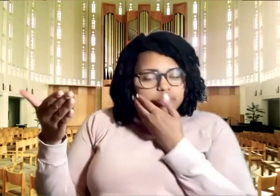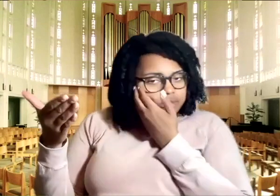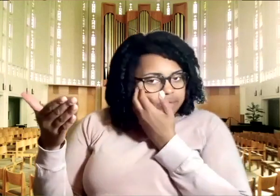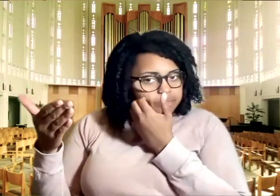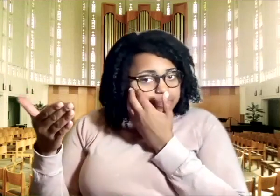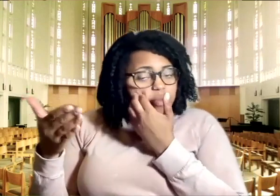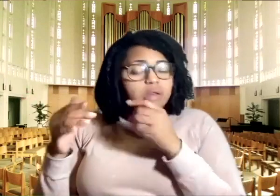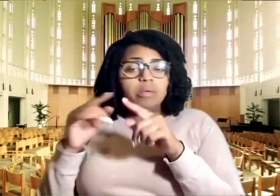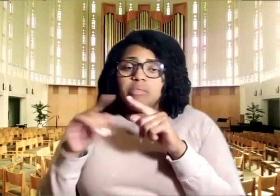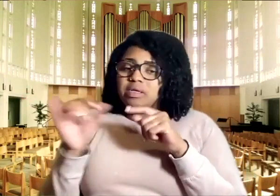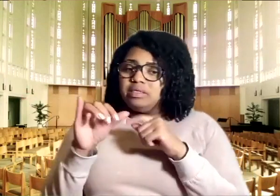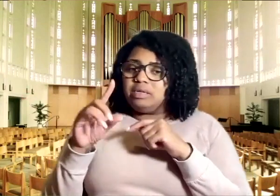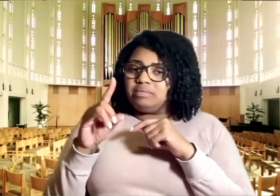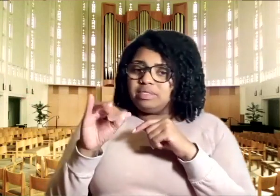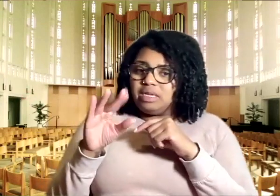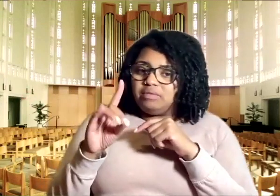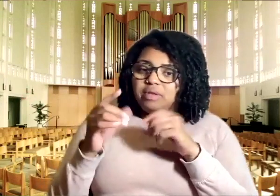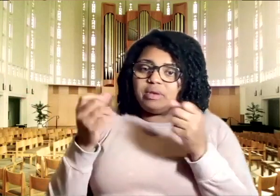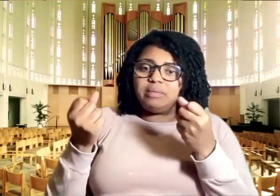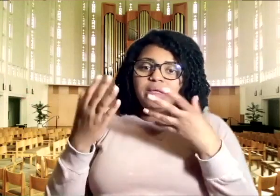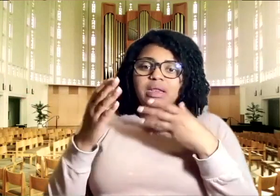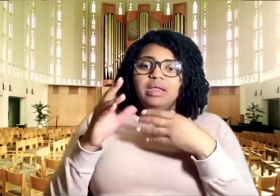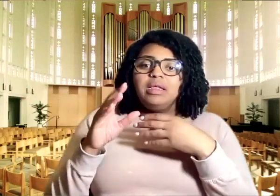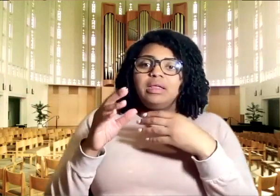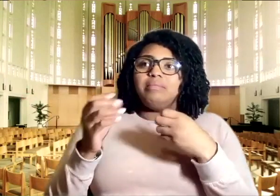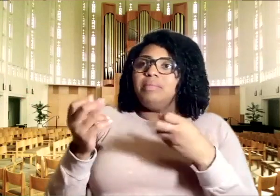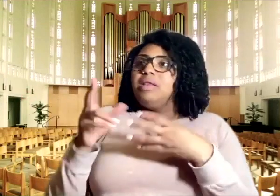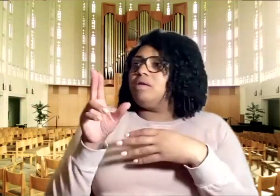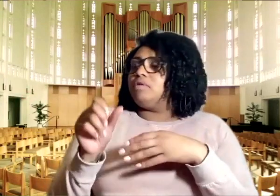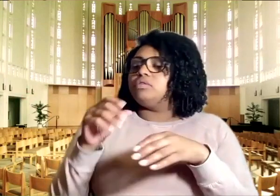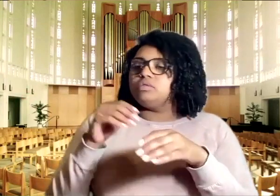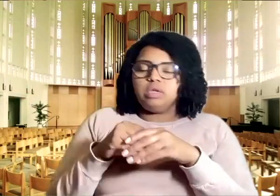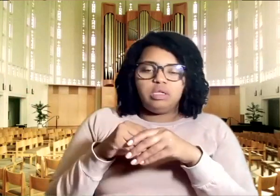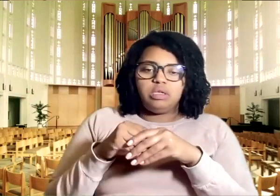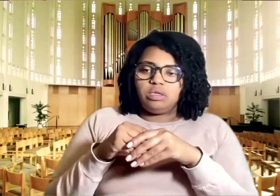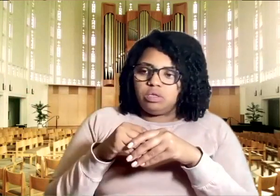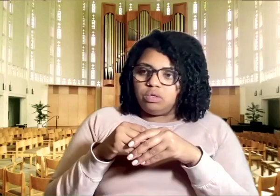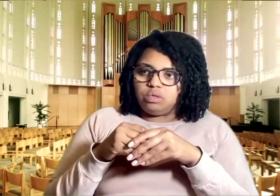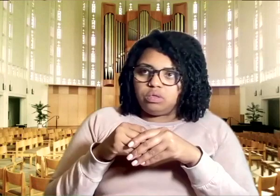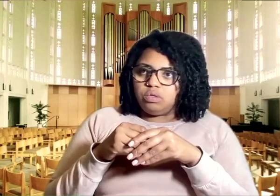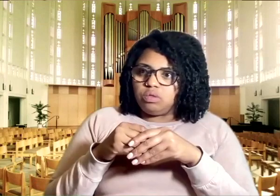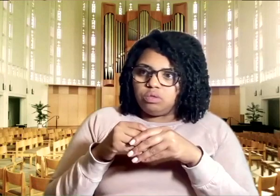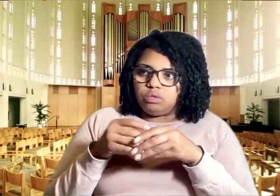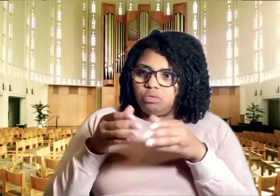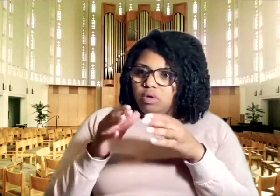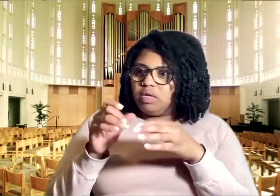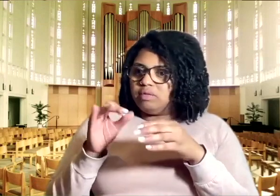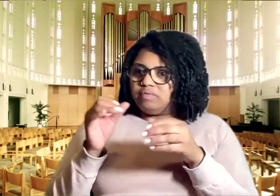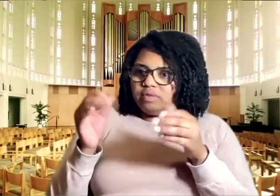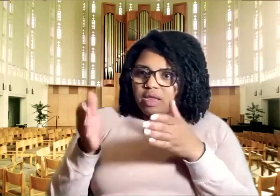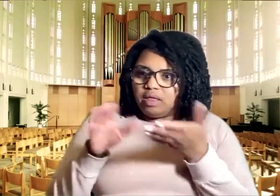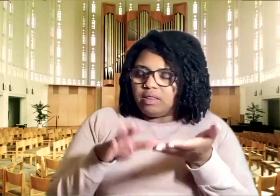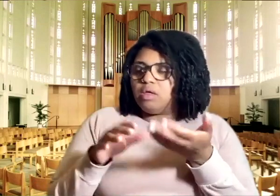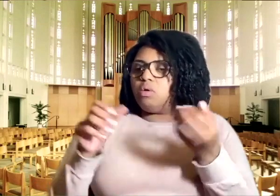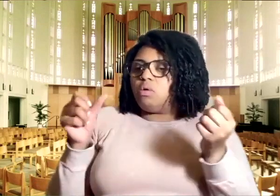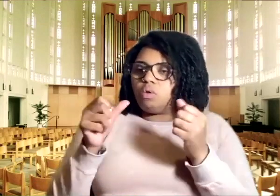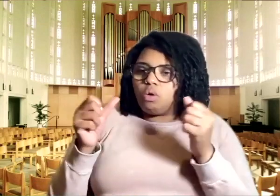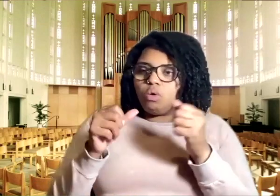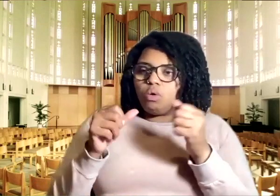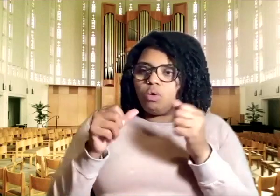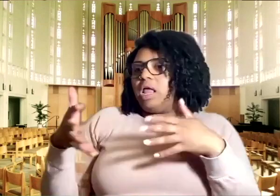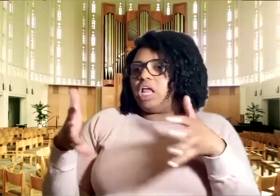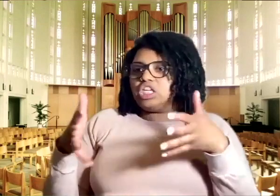David, many of us are in the throes of death. We are cold, we are anxious, we are shaking, in need of comfort and